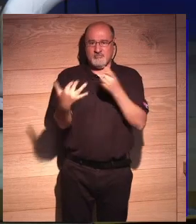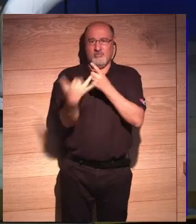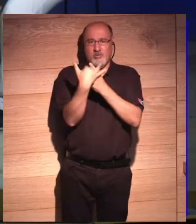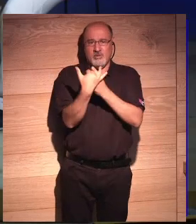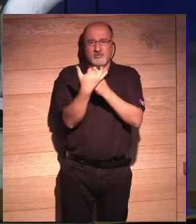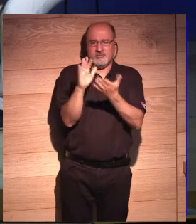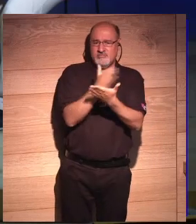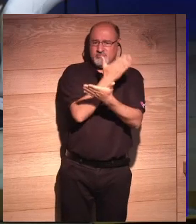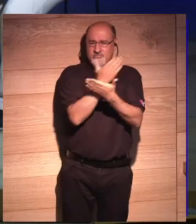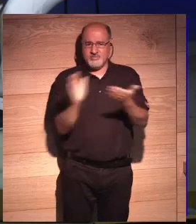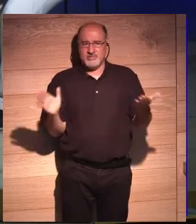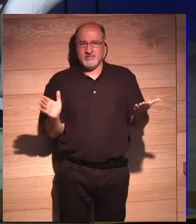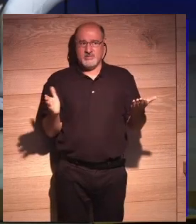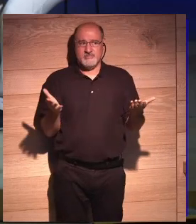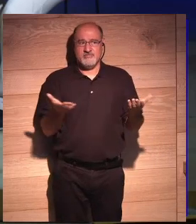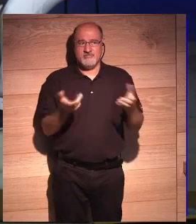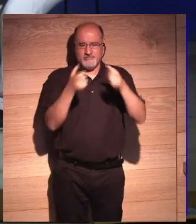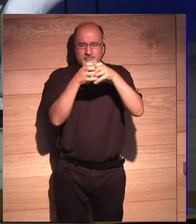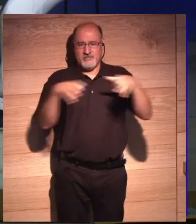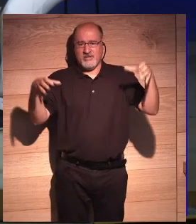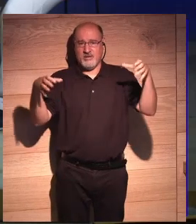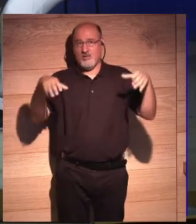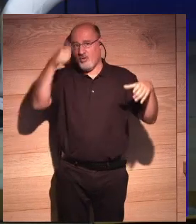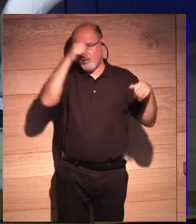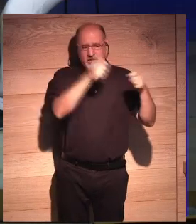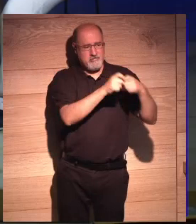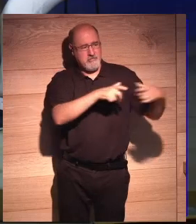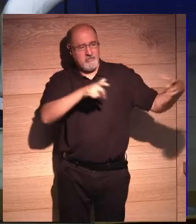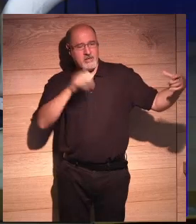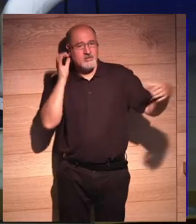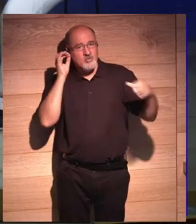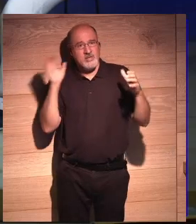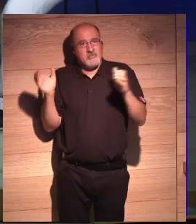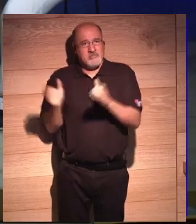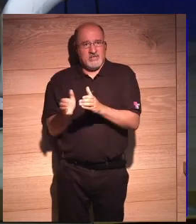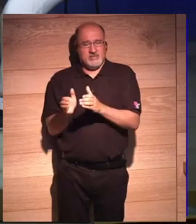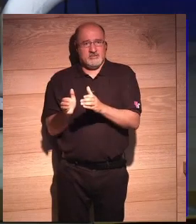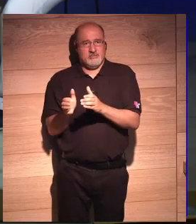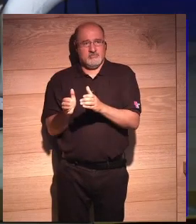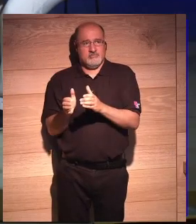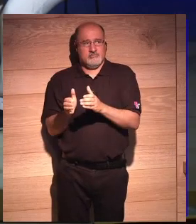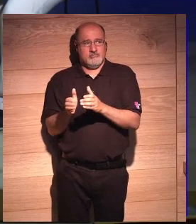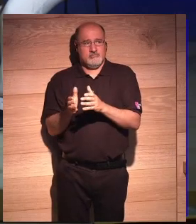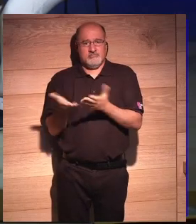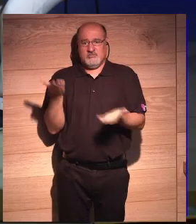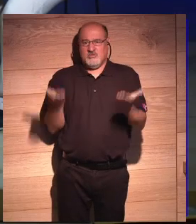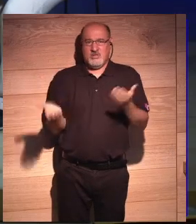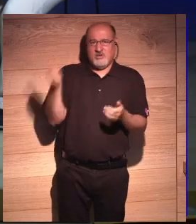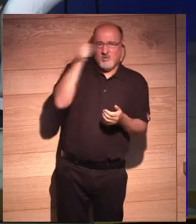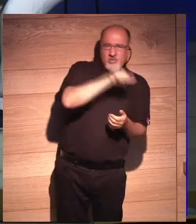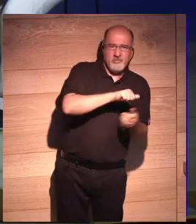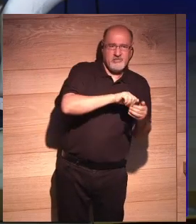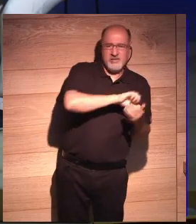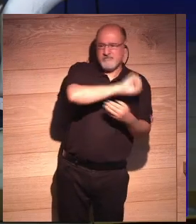differences among people, not only that develop, but also that consume. There are more men or males